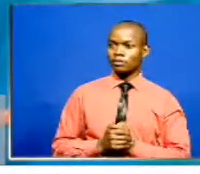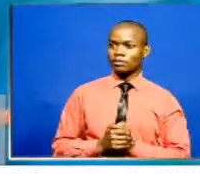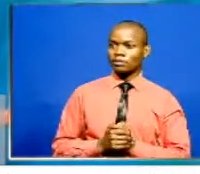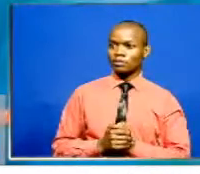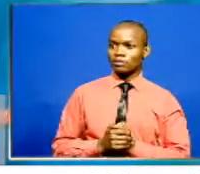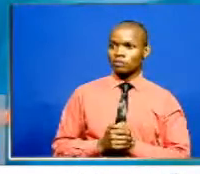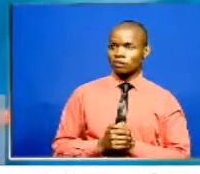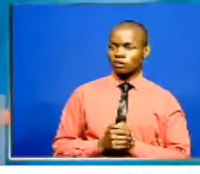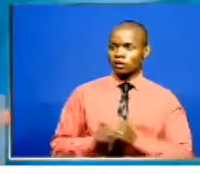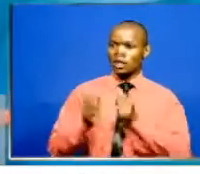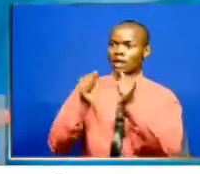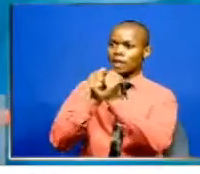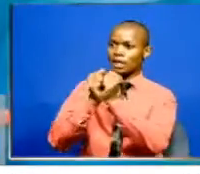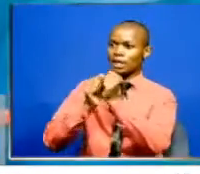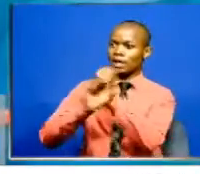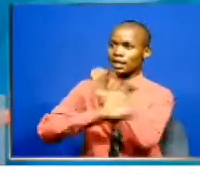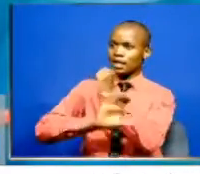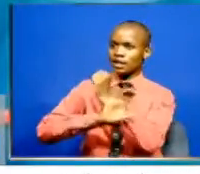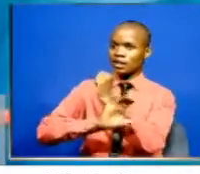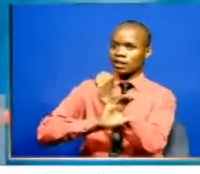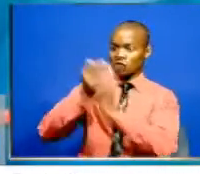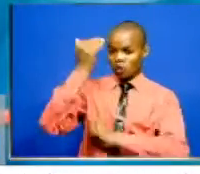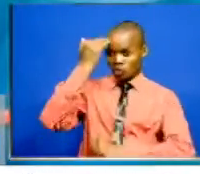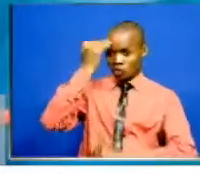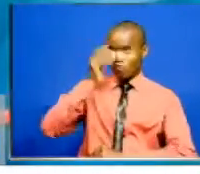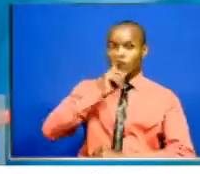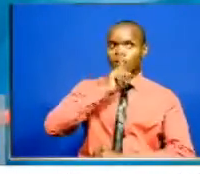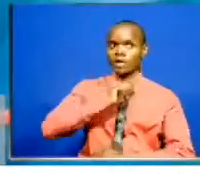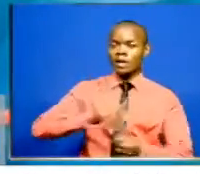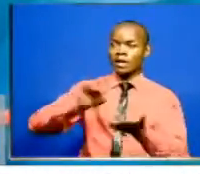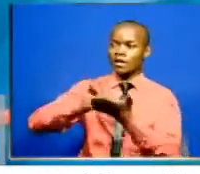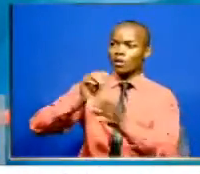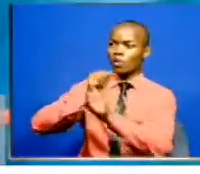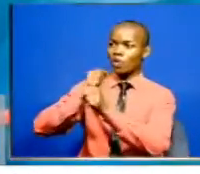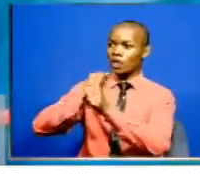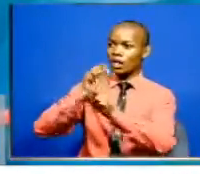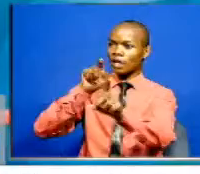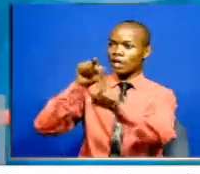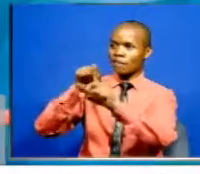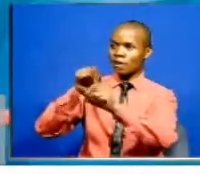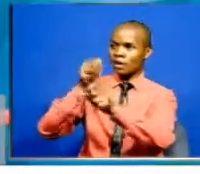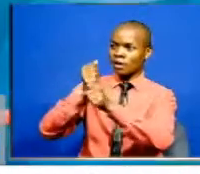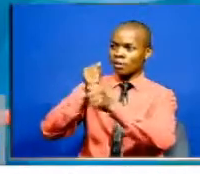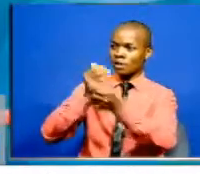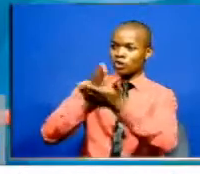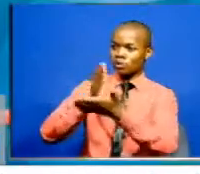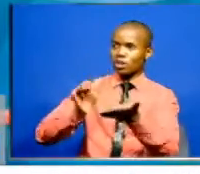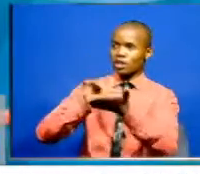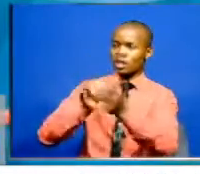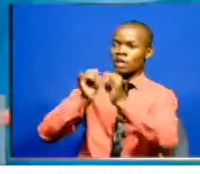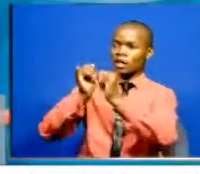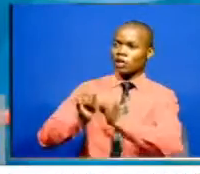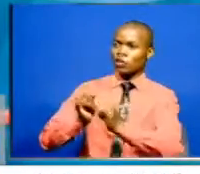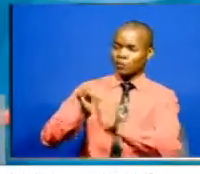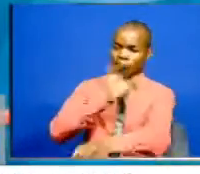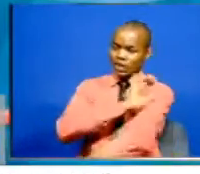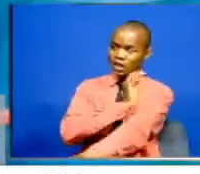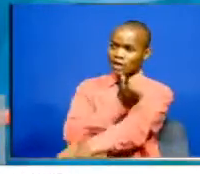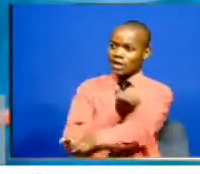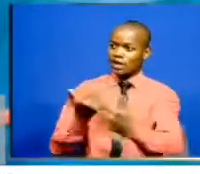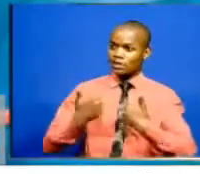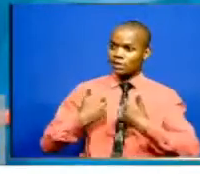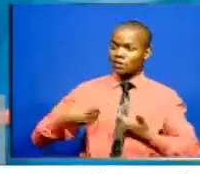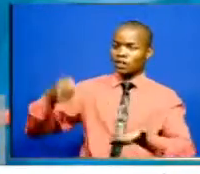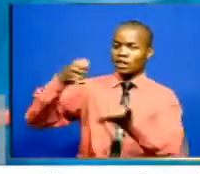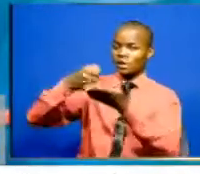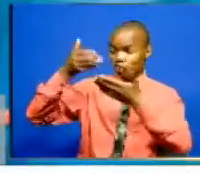10 countries that I know that they are really working towards promoting renewable energy, with including